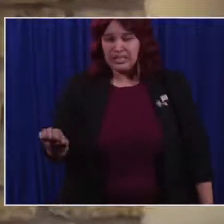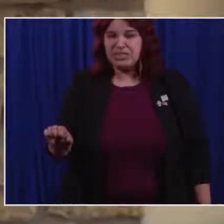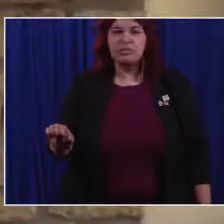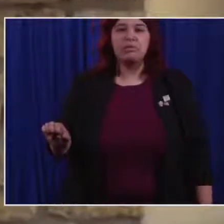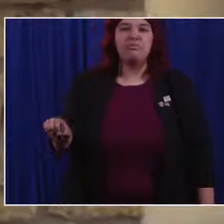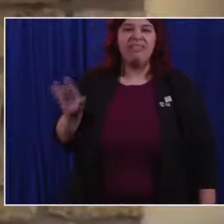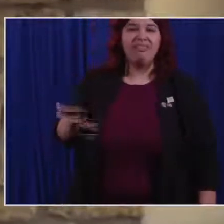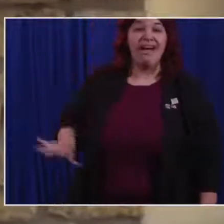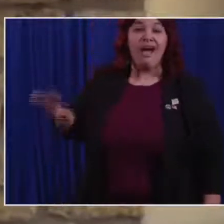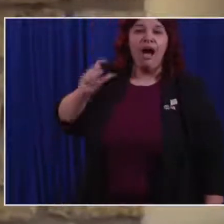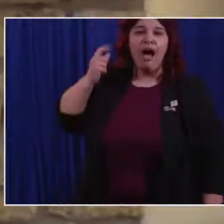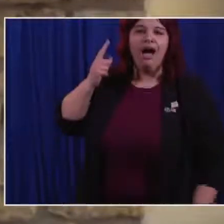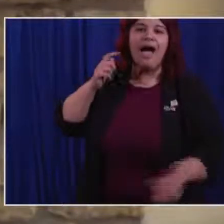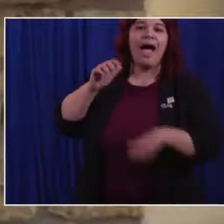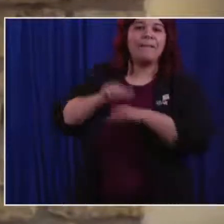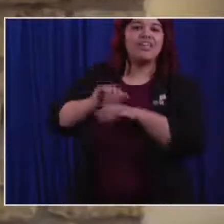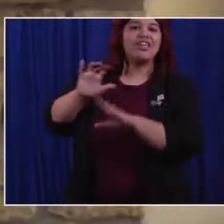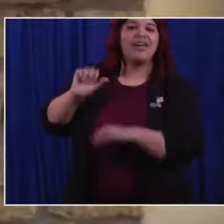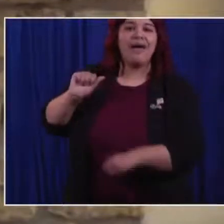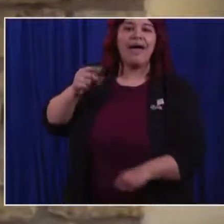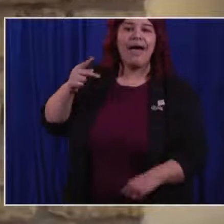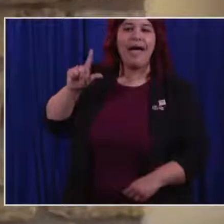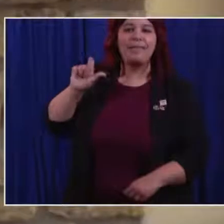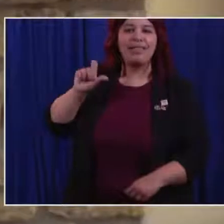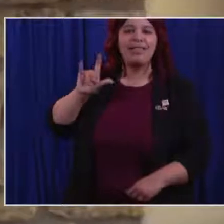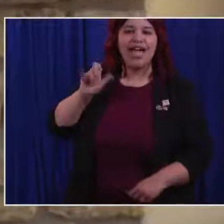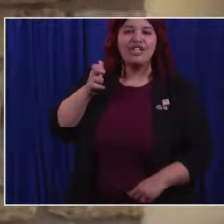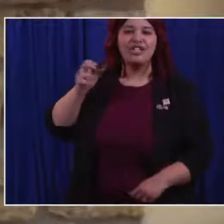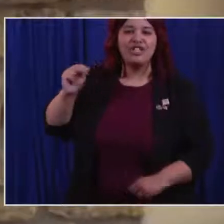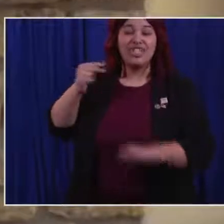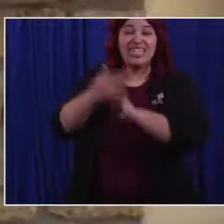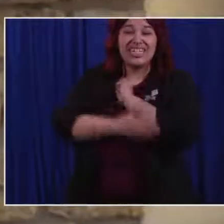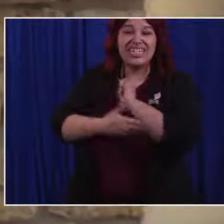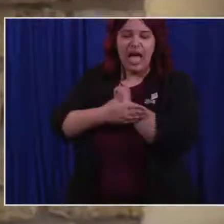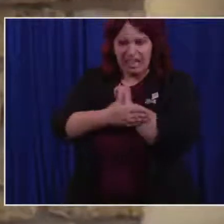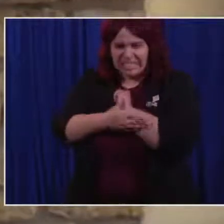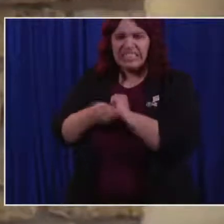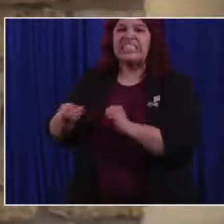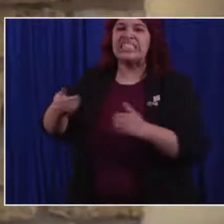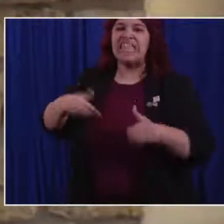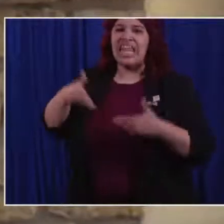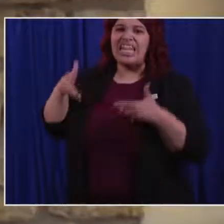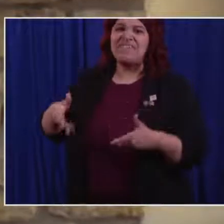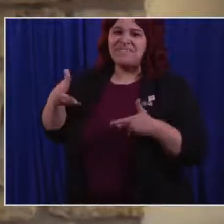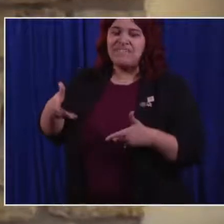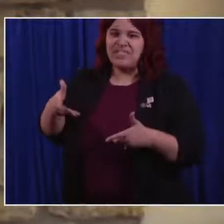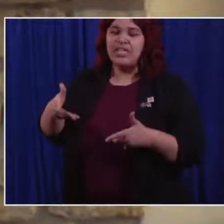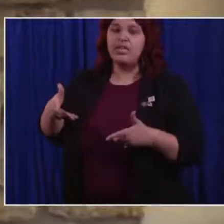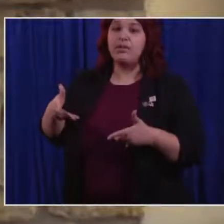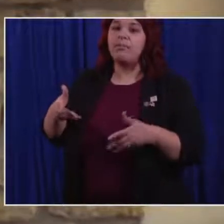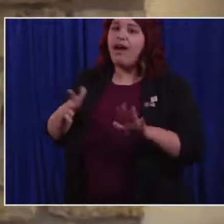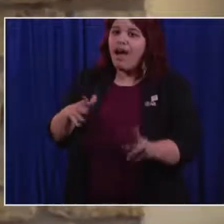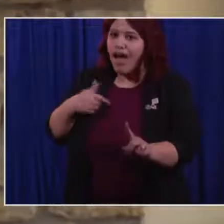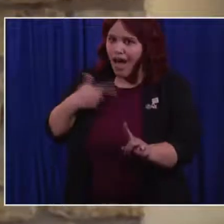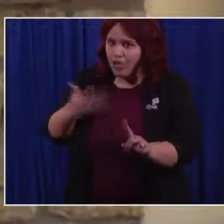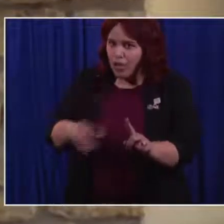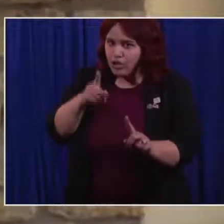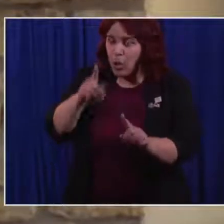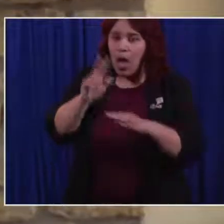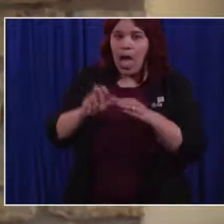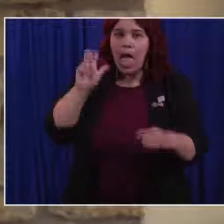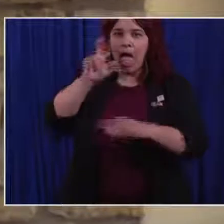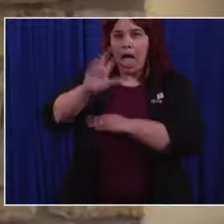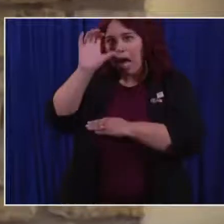Appalachian counties. But I just would caution not to jump to a lot of conclusions, because as we talked